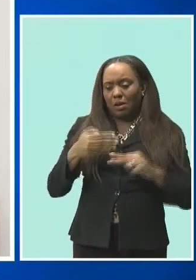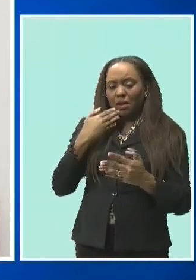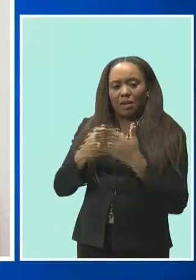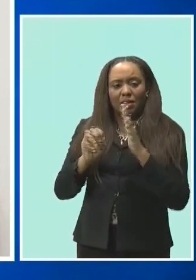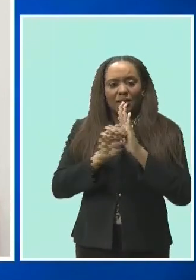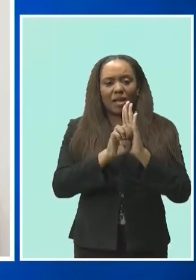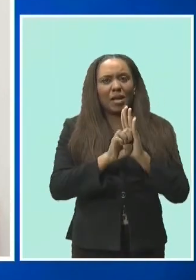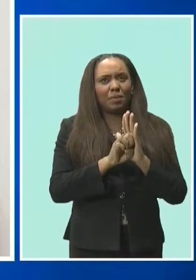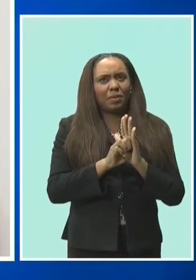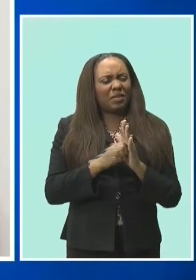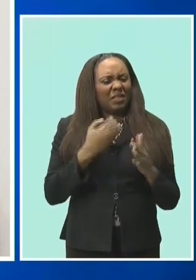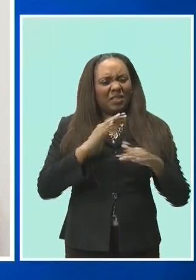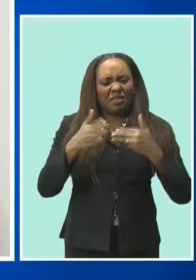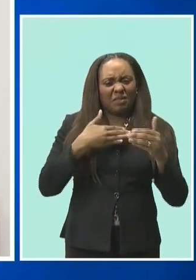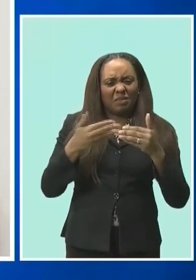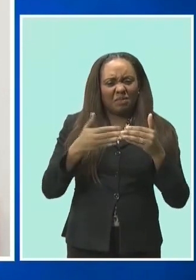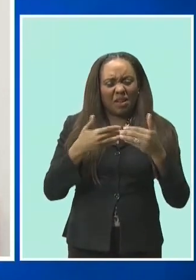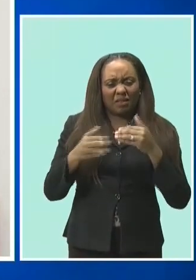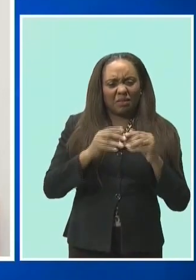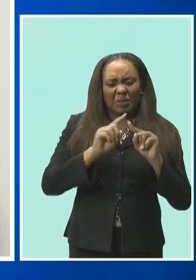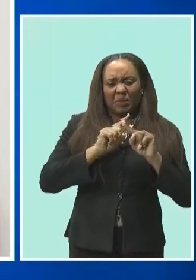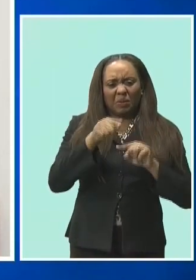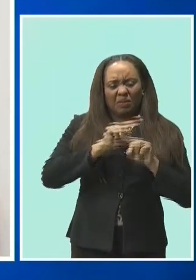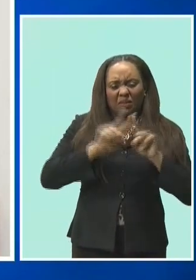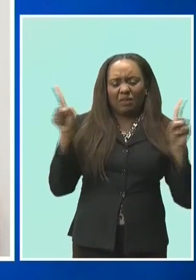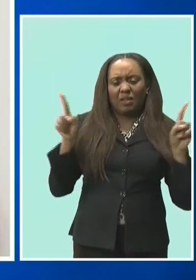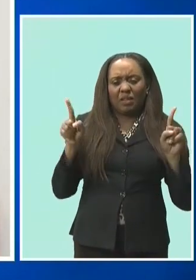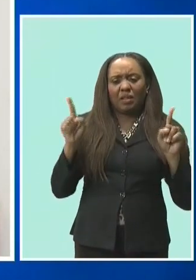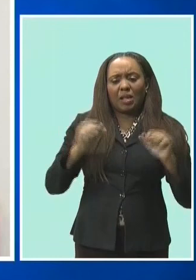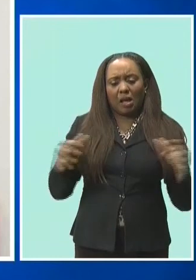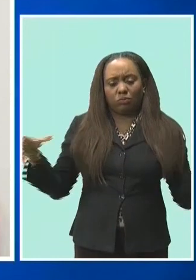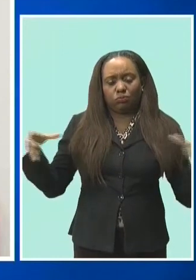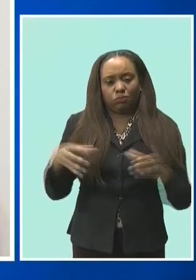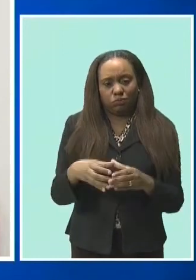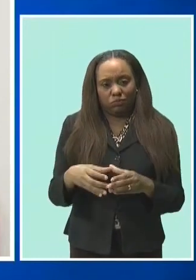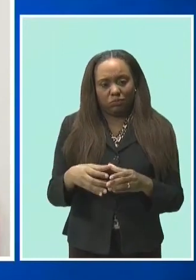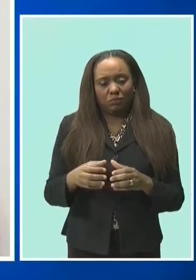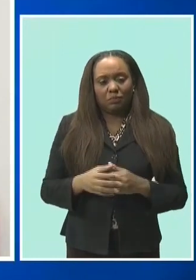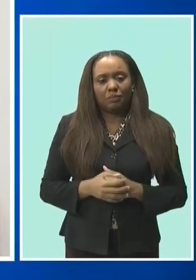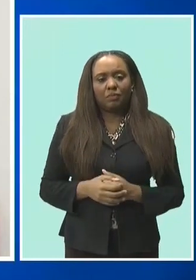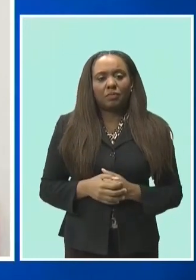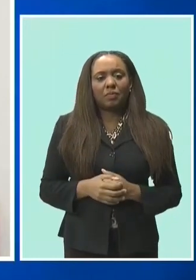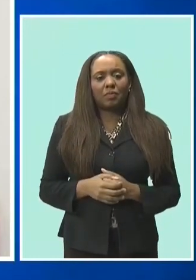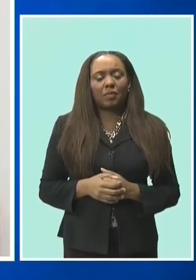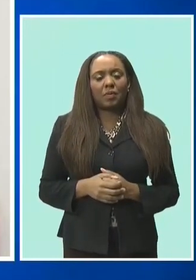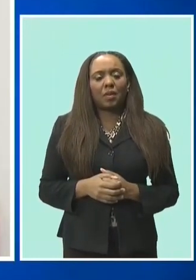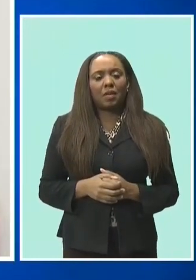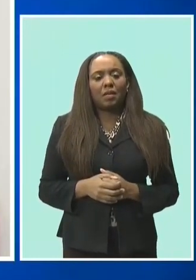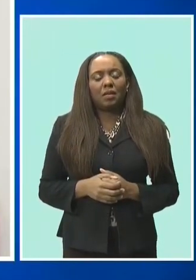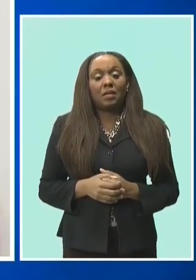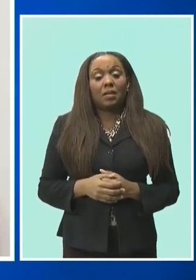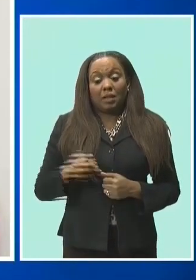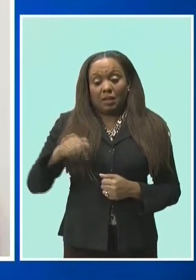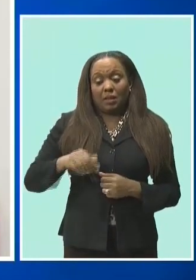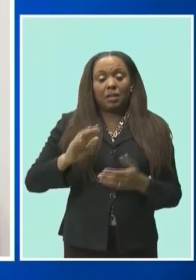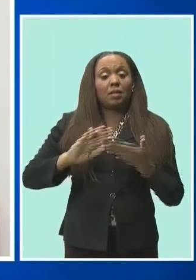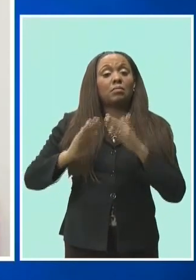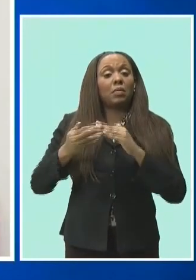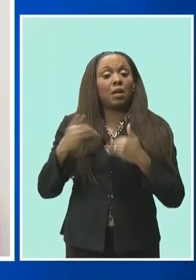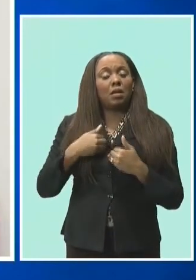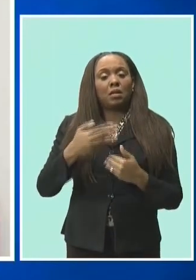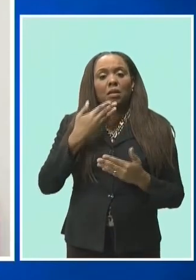unite. This imposing and impressive wooden church is part of New Amsterdam's rich architectural heritage.